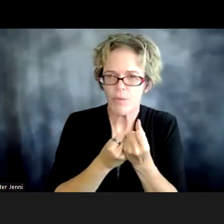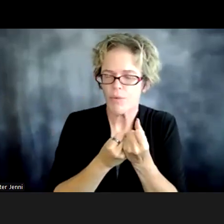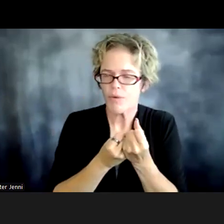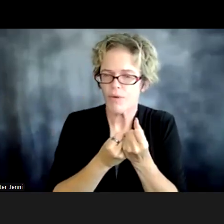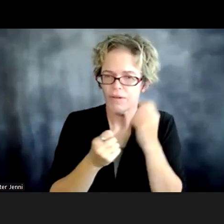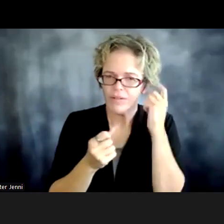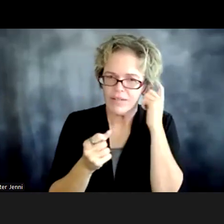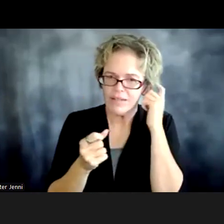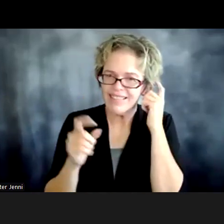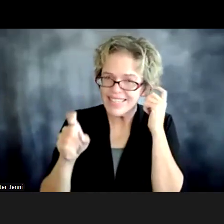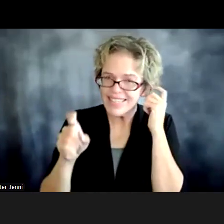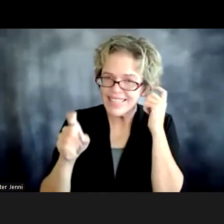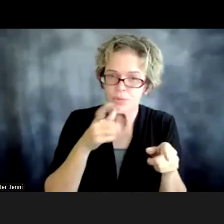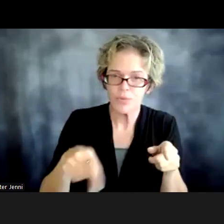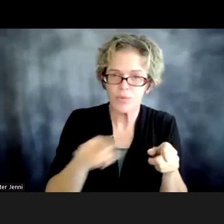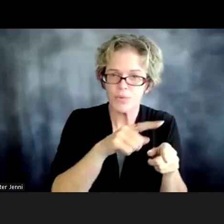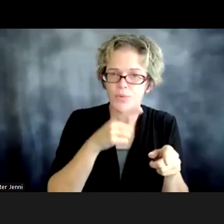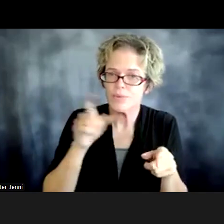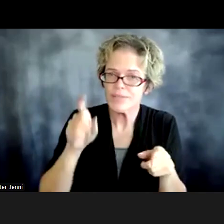in our community? Thank you so much.